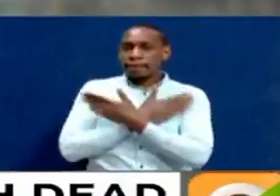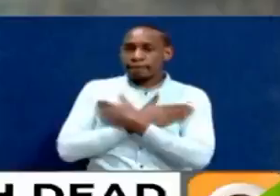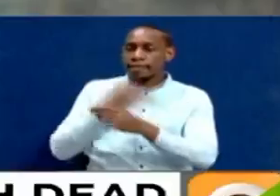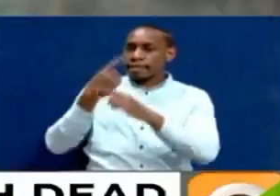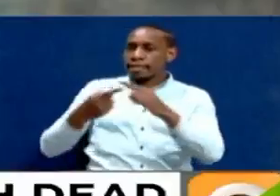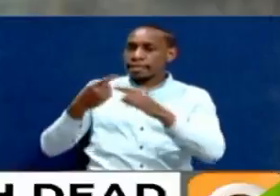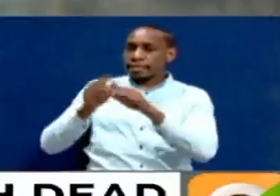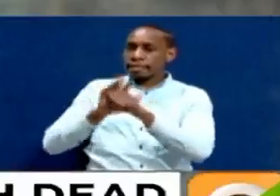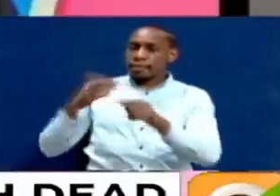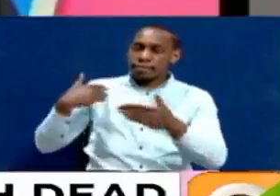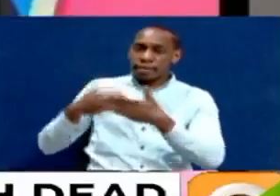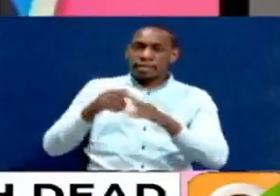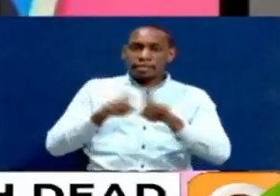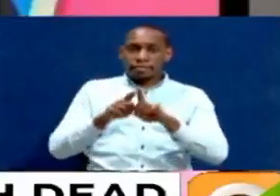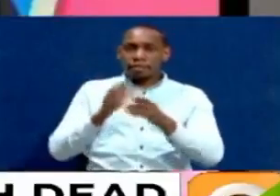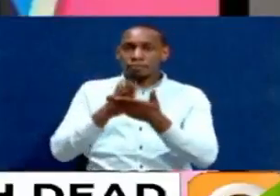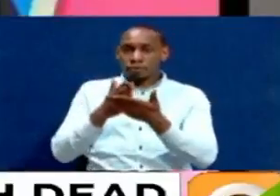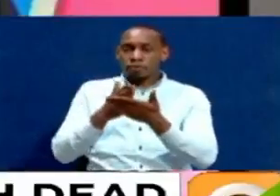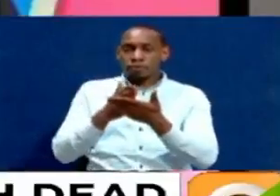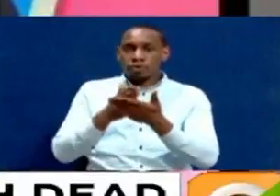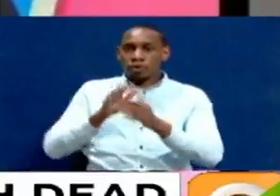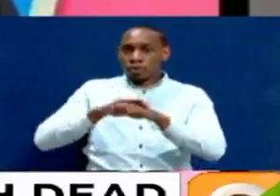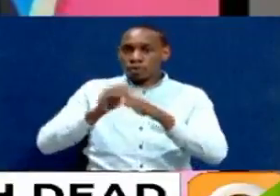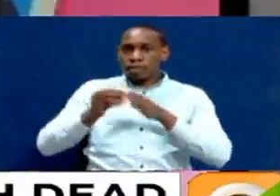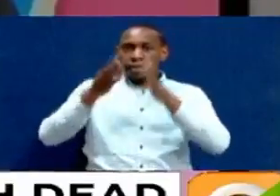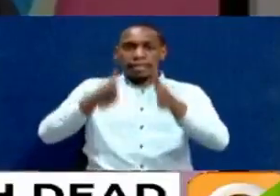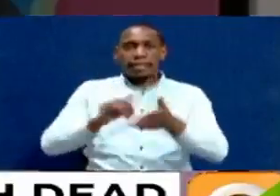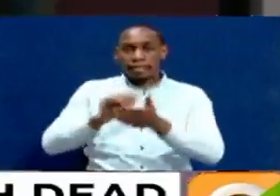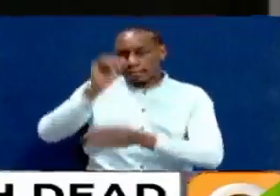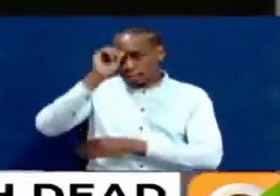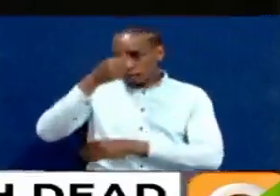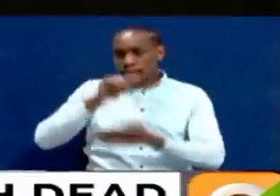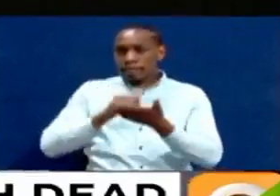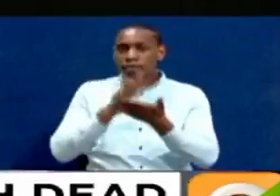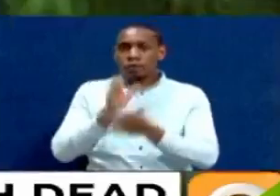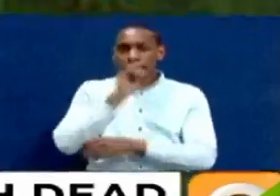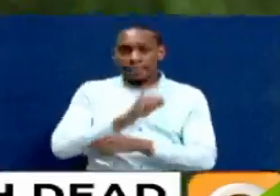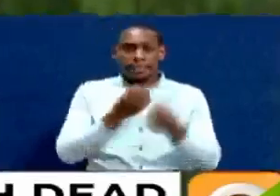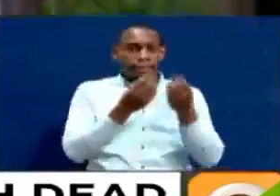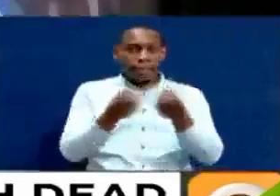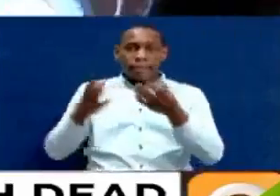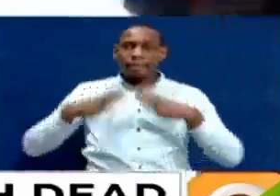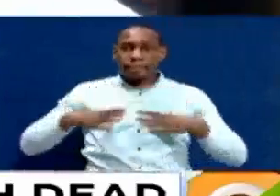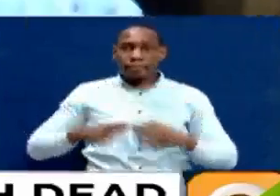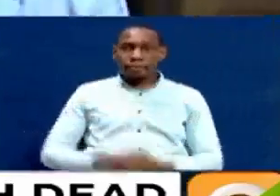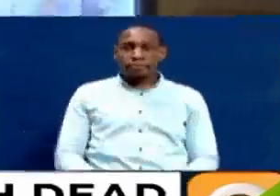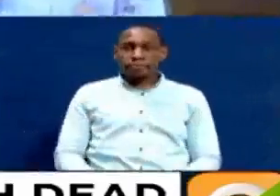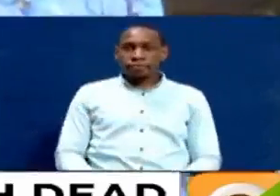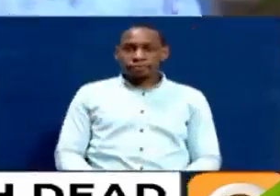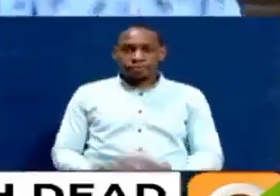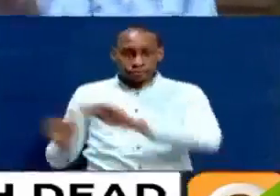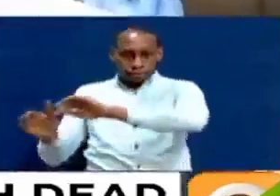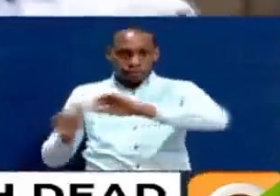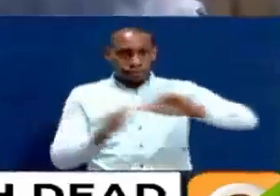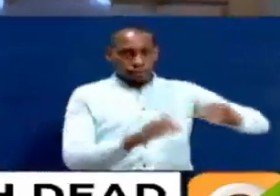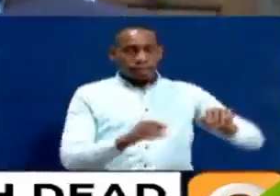of many years and an influential, approachable servant leader whose wisdom will be missed by many. It was also